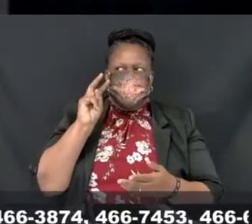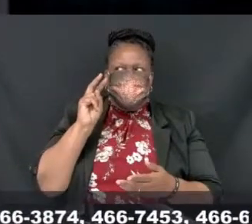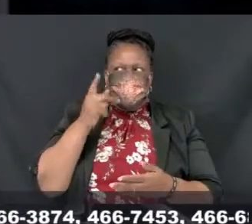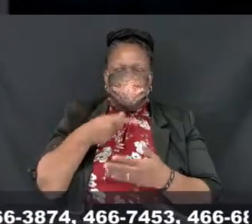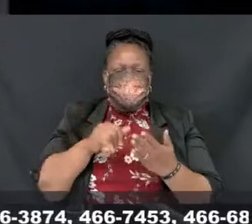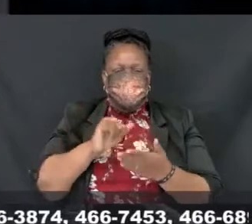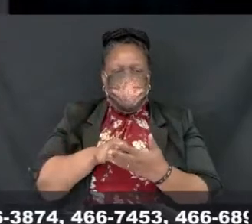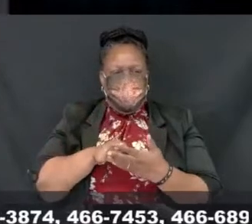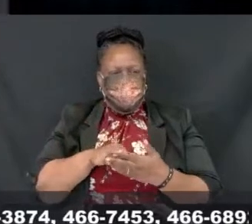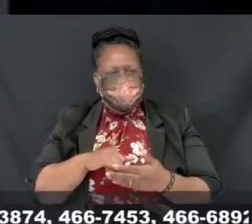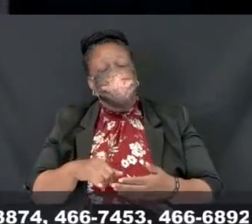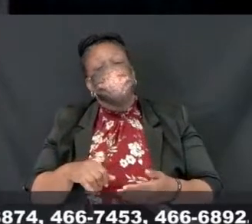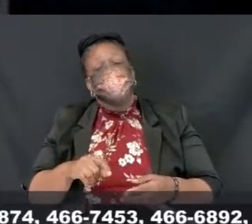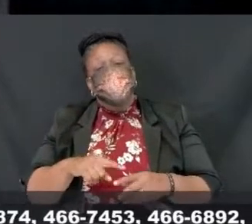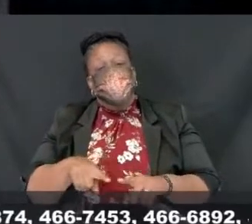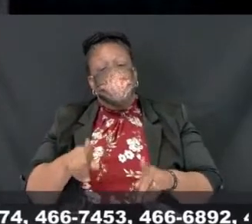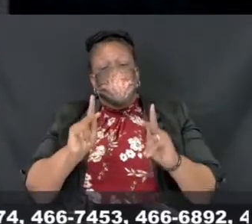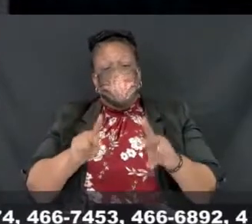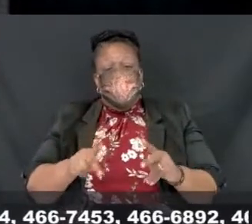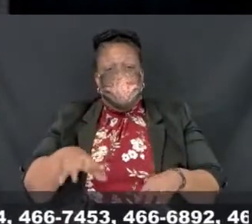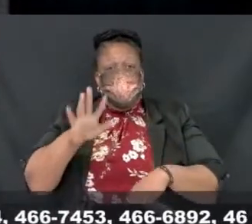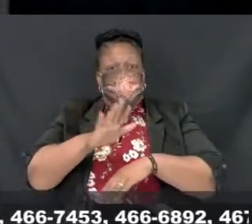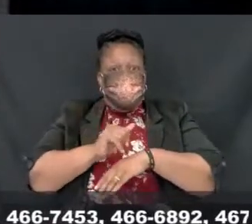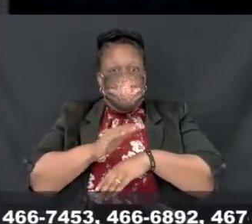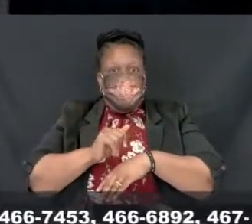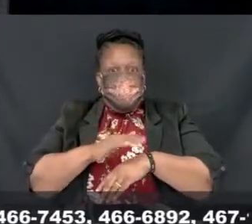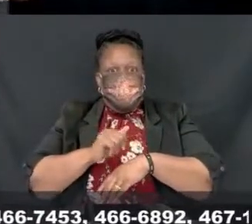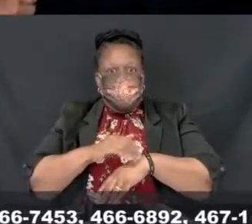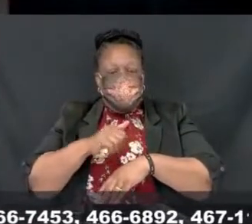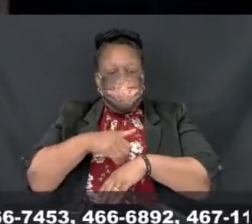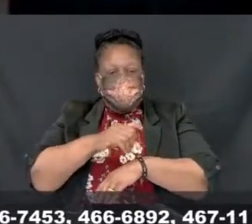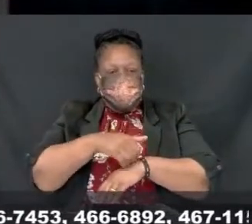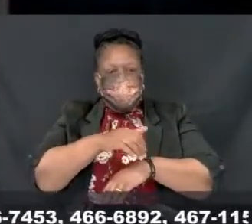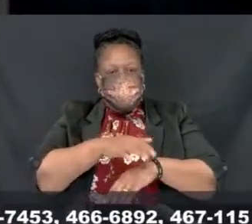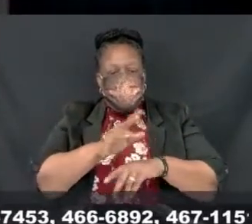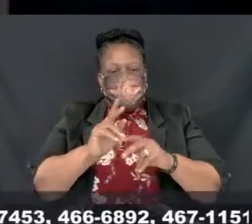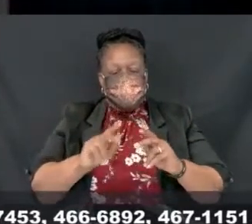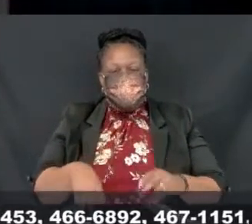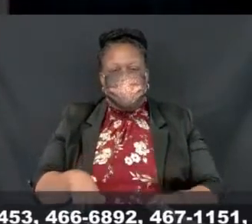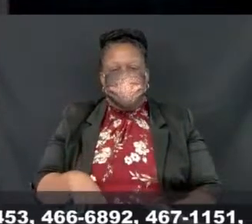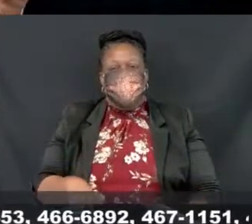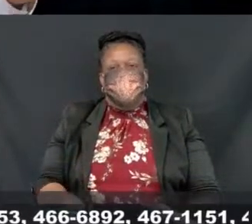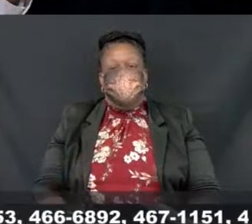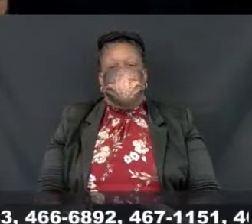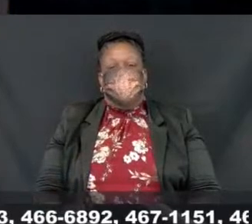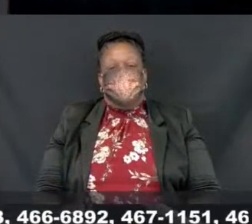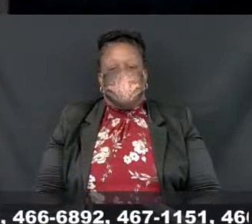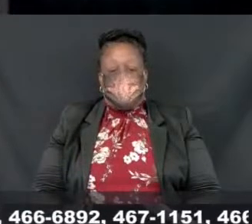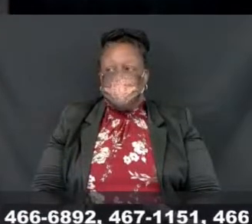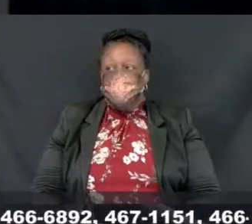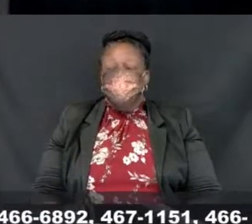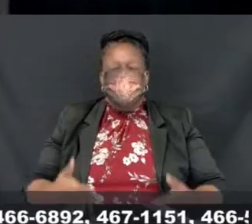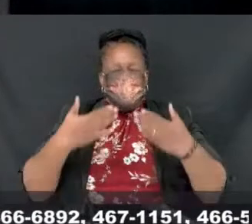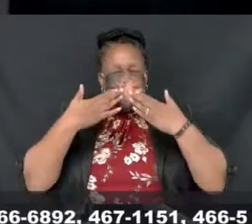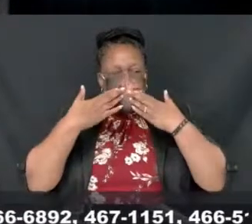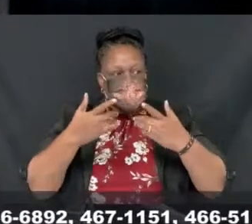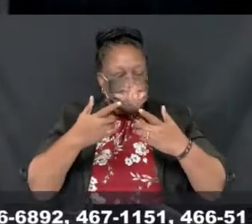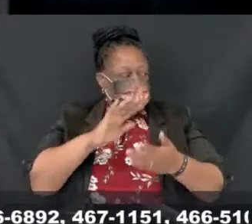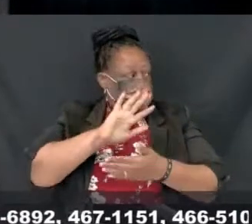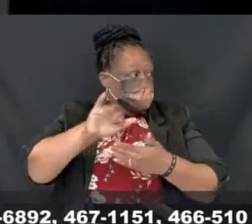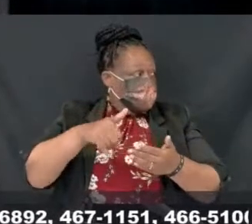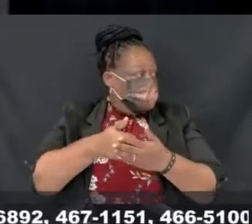here at NEMO. He started from zero. Now he's actually running the programming with AJ. I also want to thank